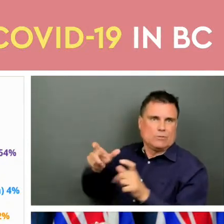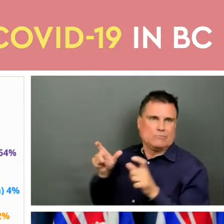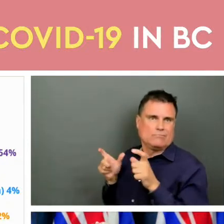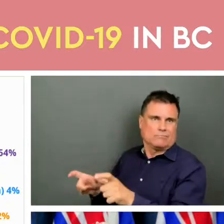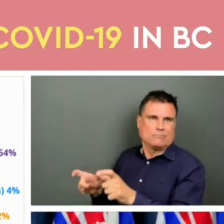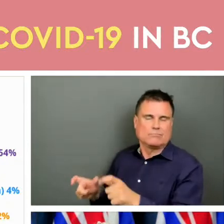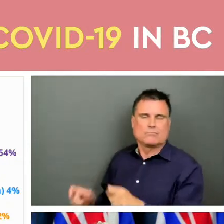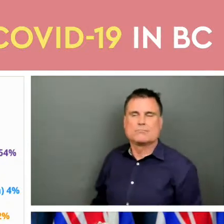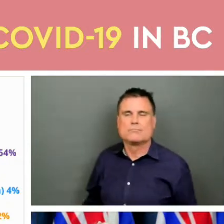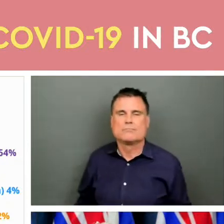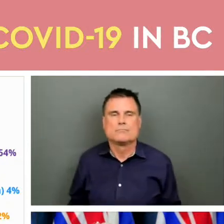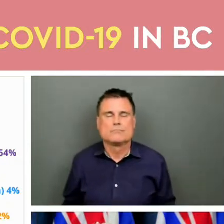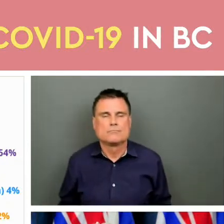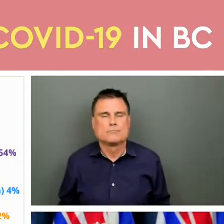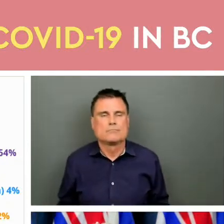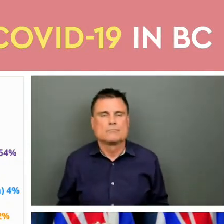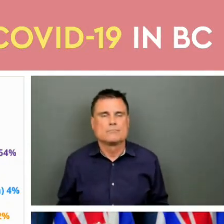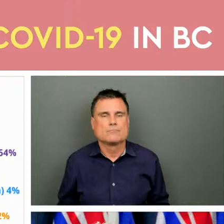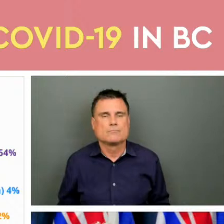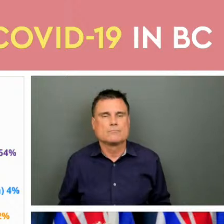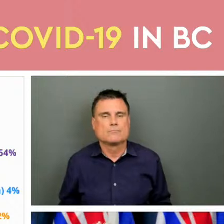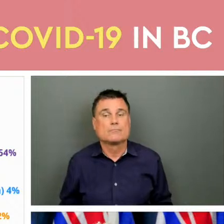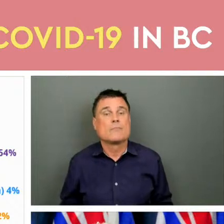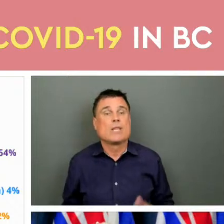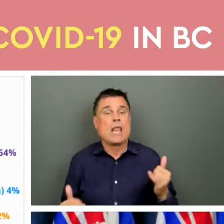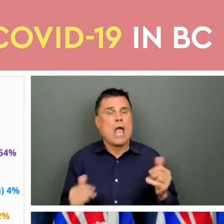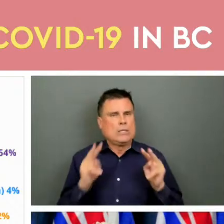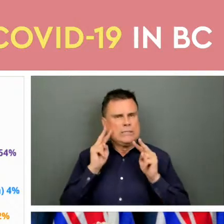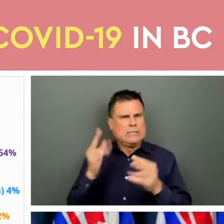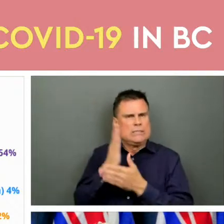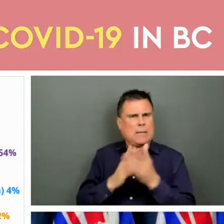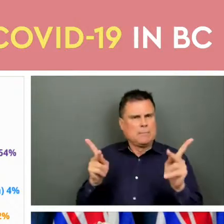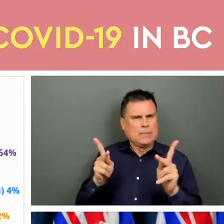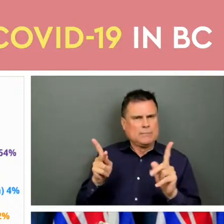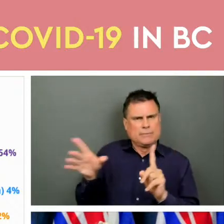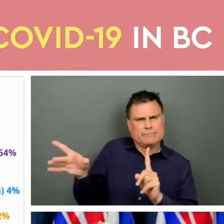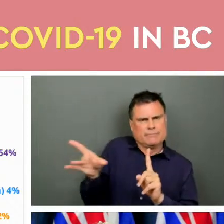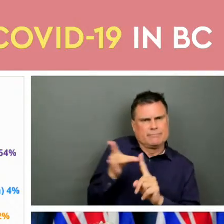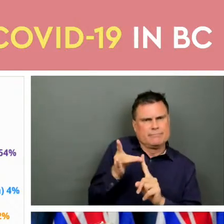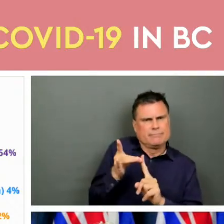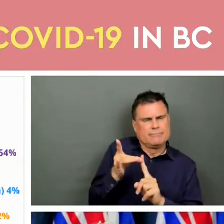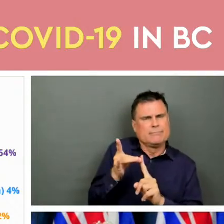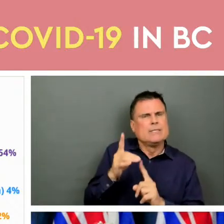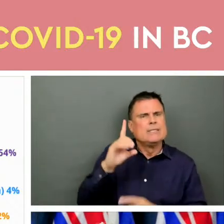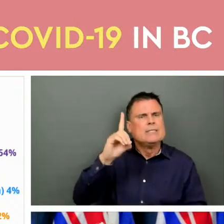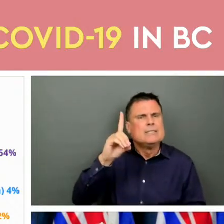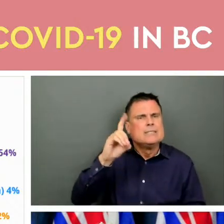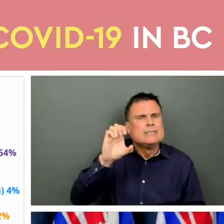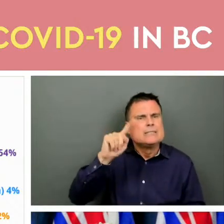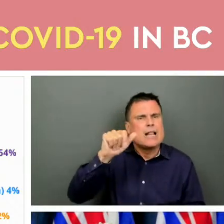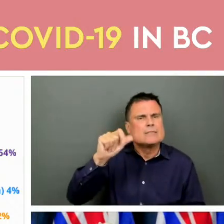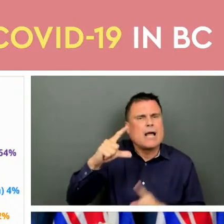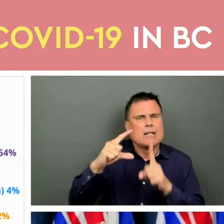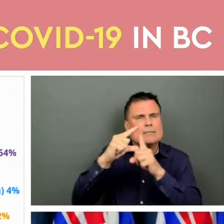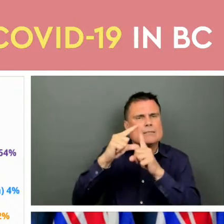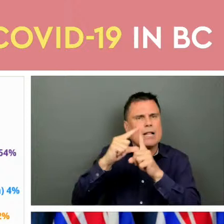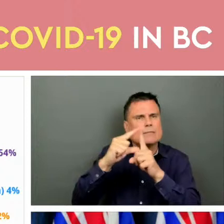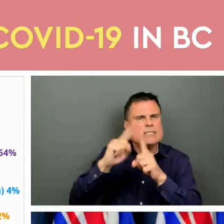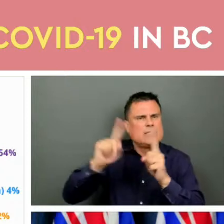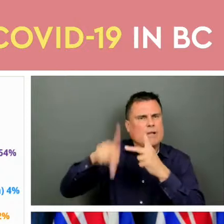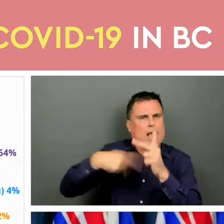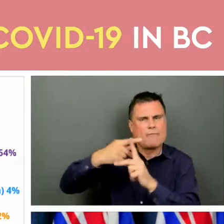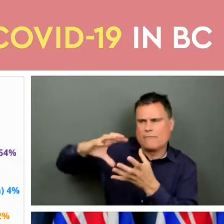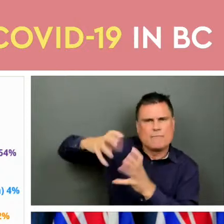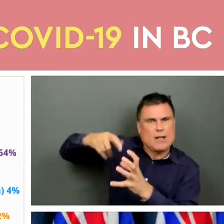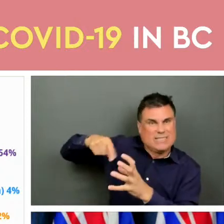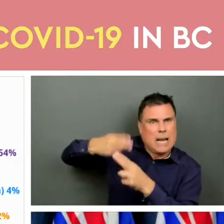transmission with people infected with the Delta strain, but it is a small number and a small proportion of the